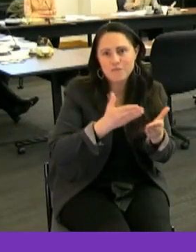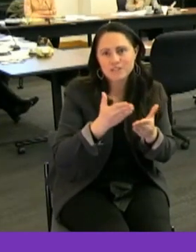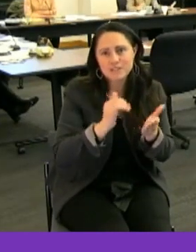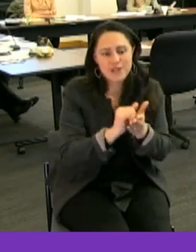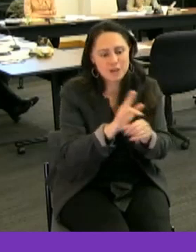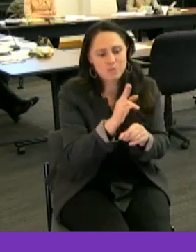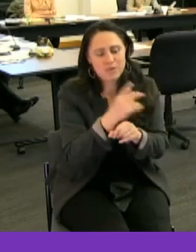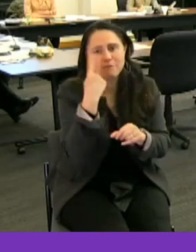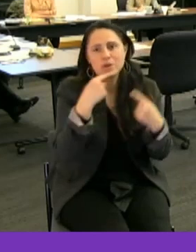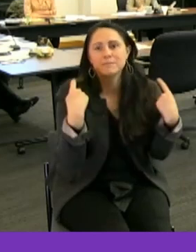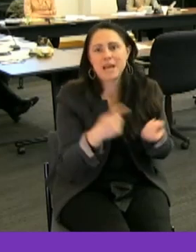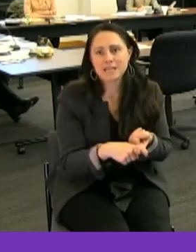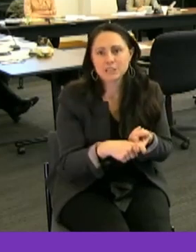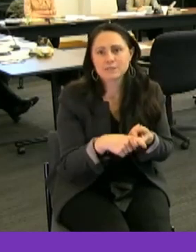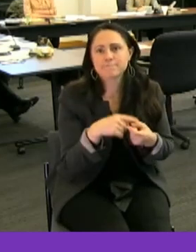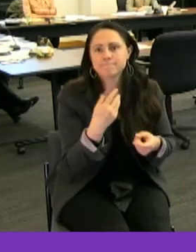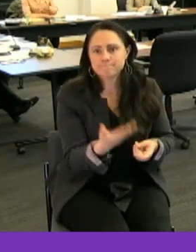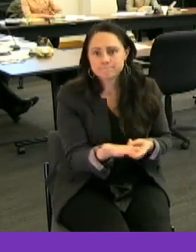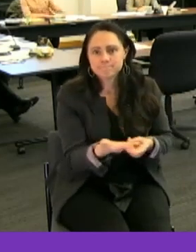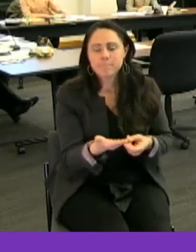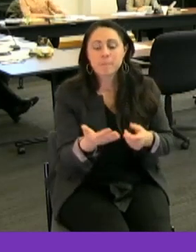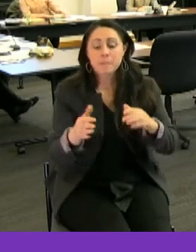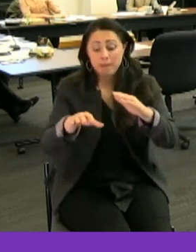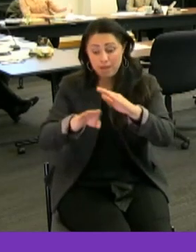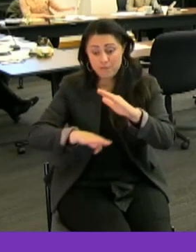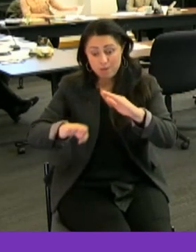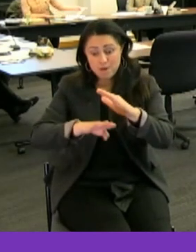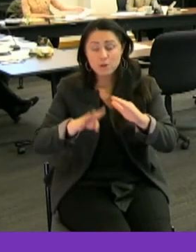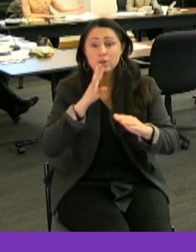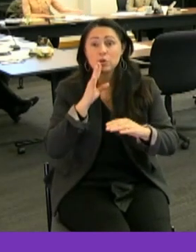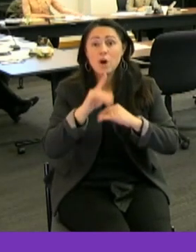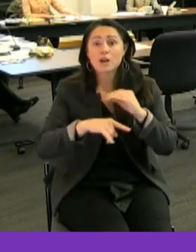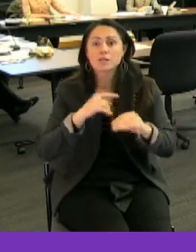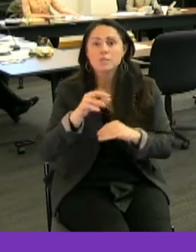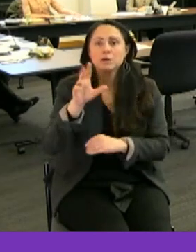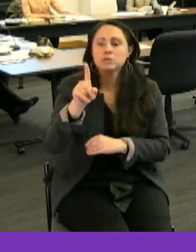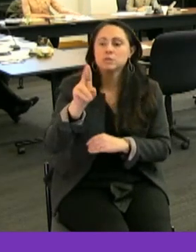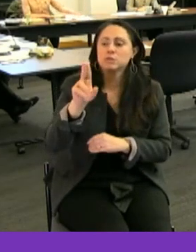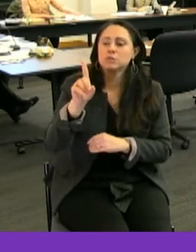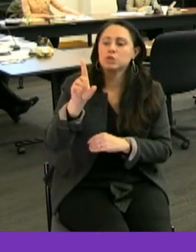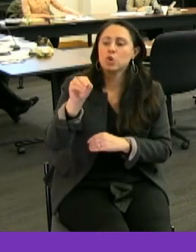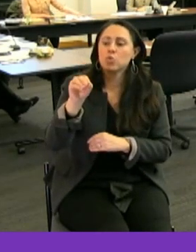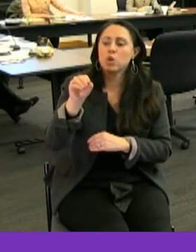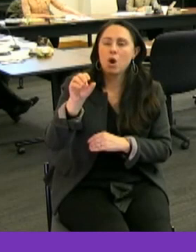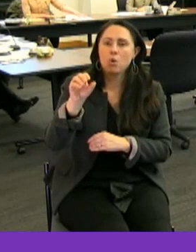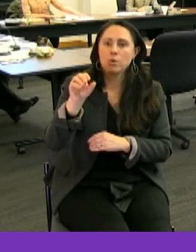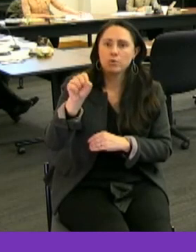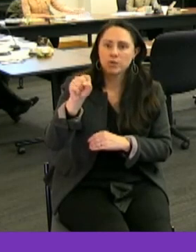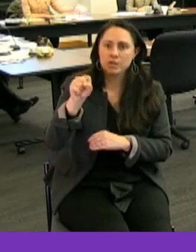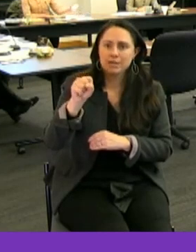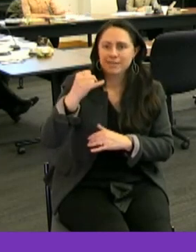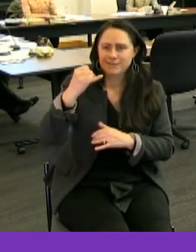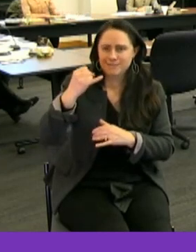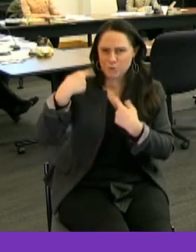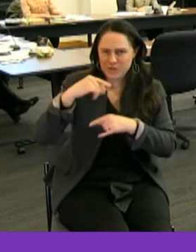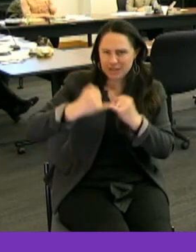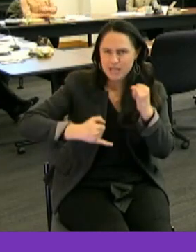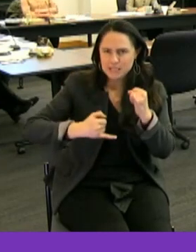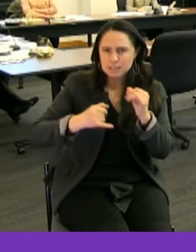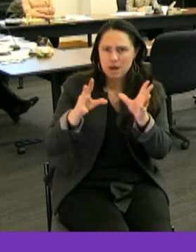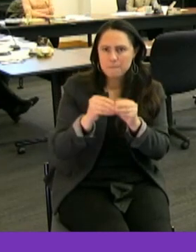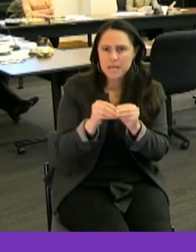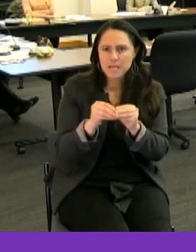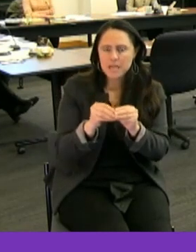in Spanish. Down in the bottom, we talked about Kudo at the last